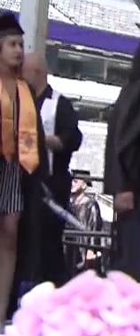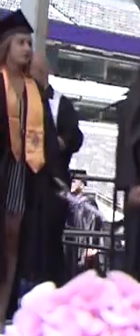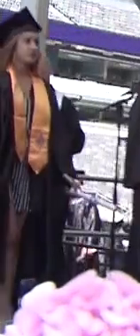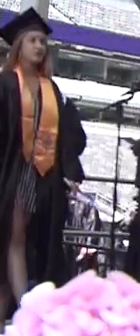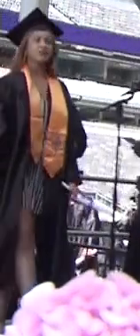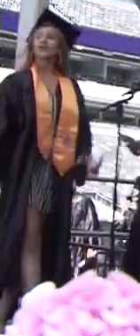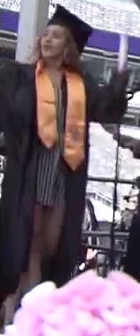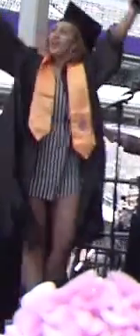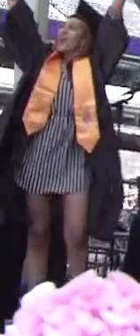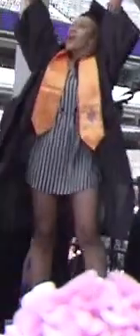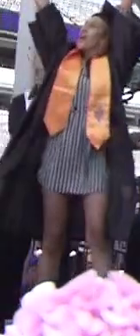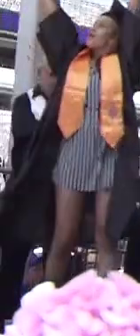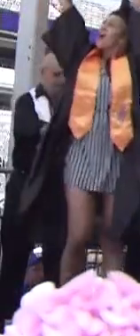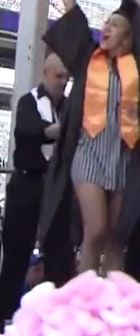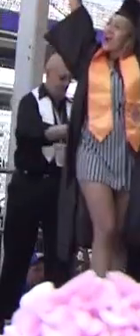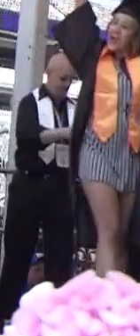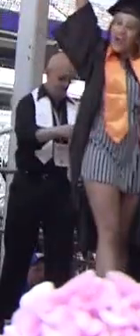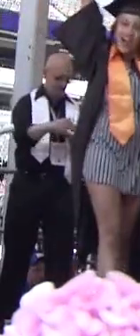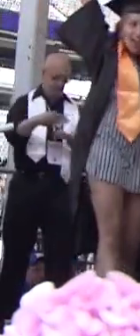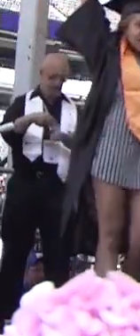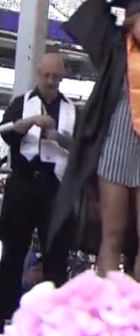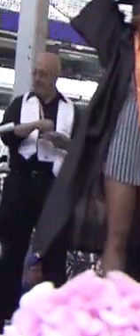Destiny Moscat.